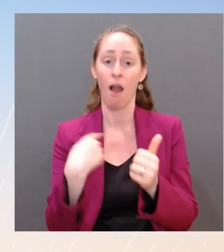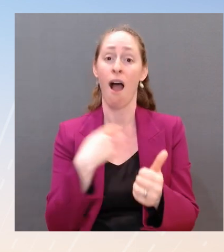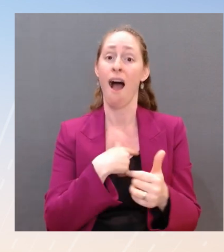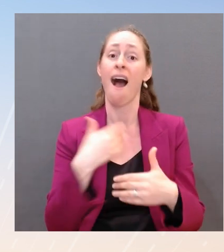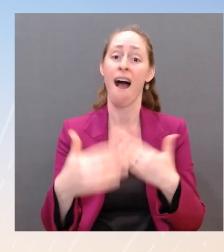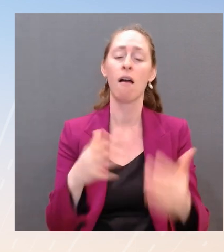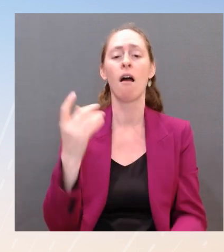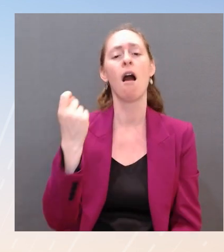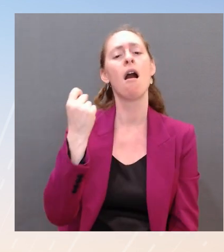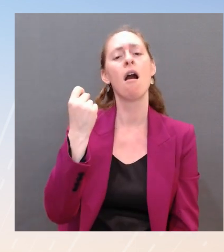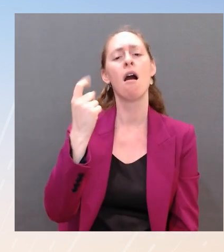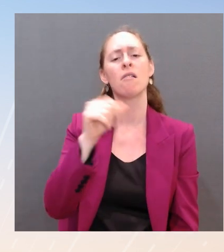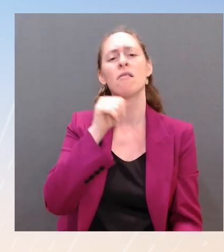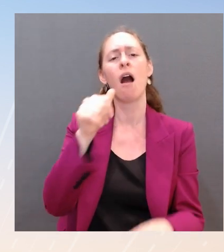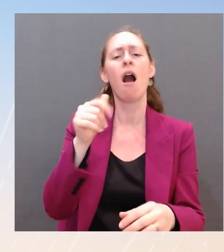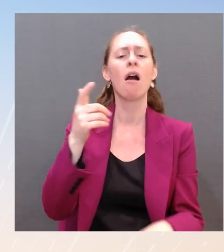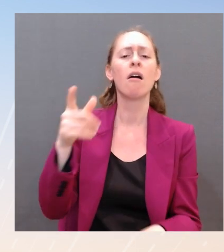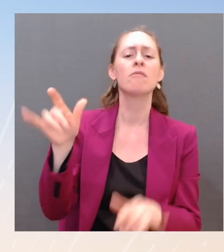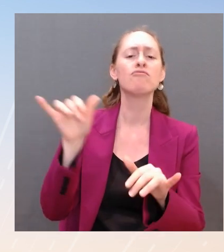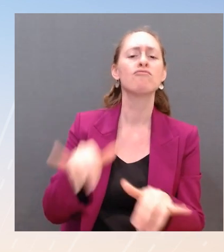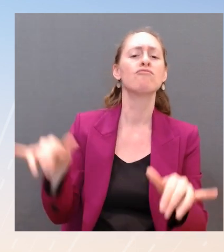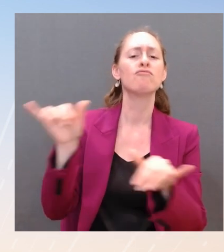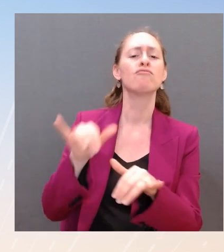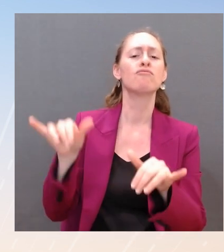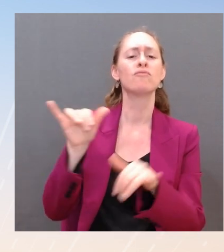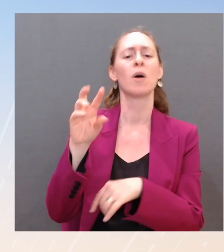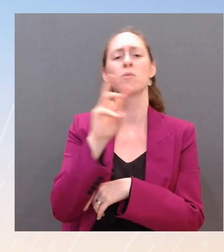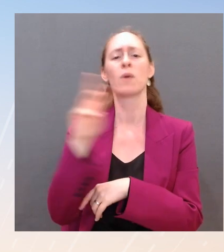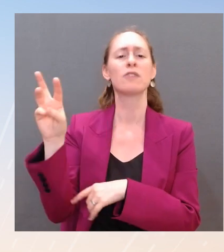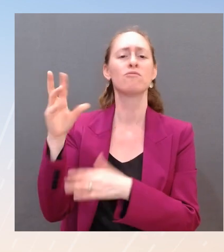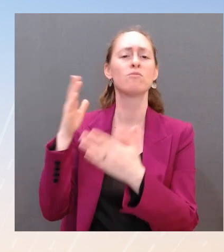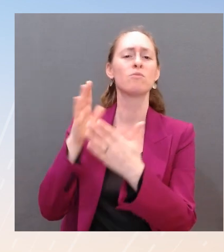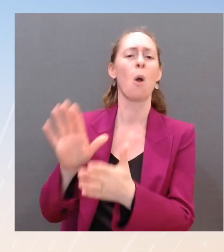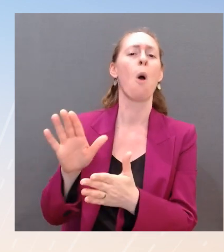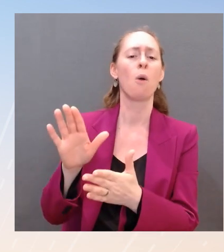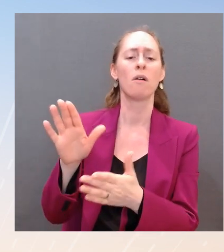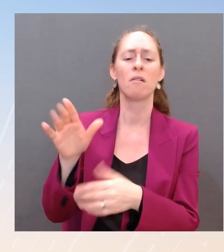And I'm here.